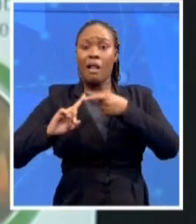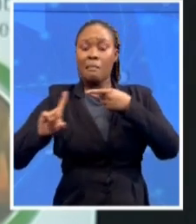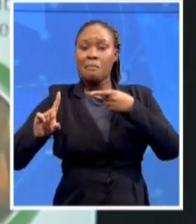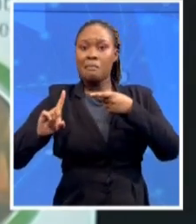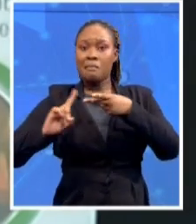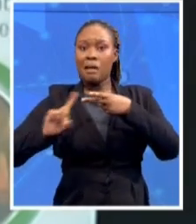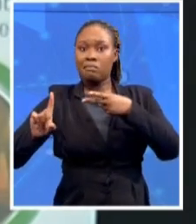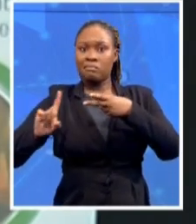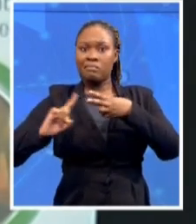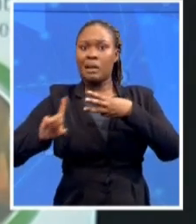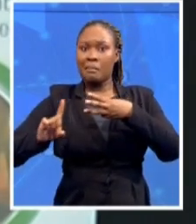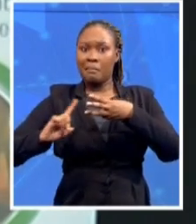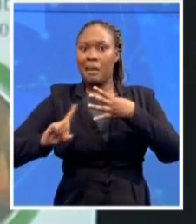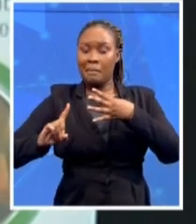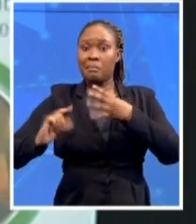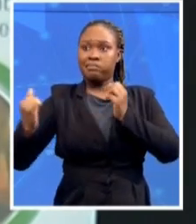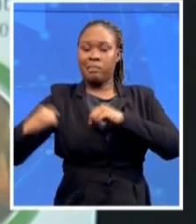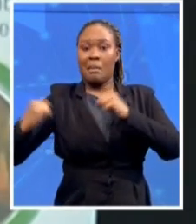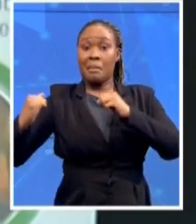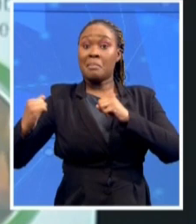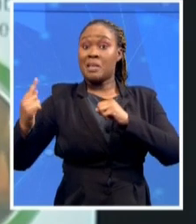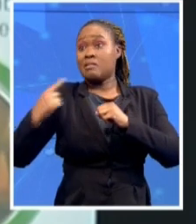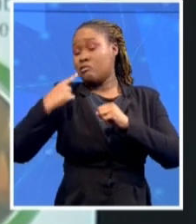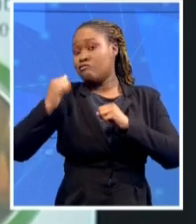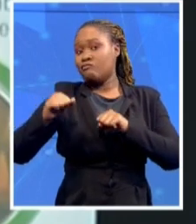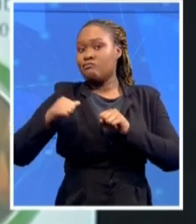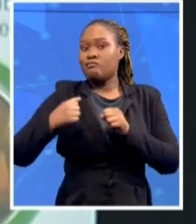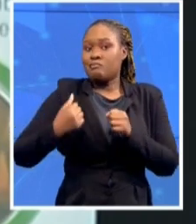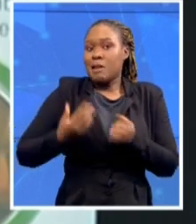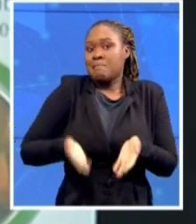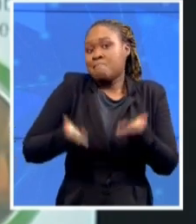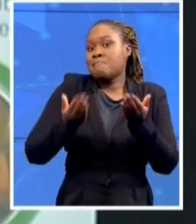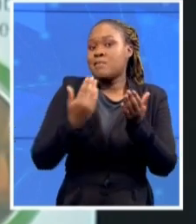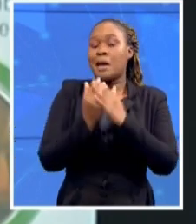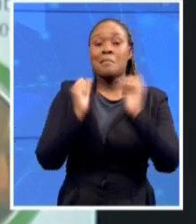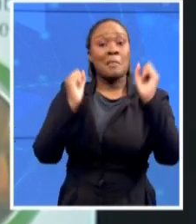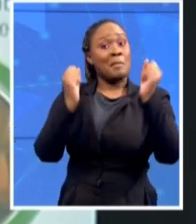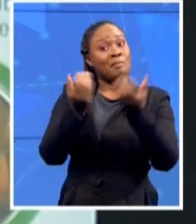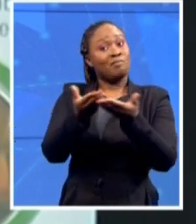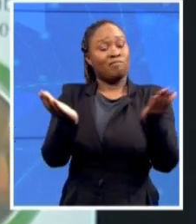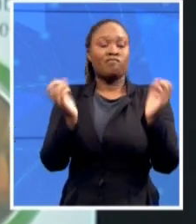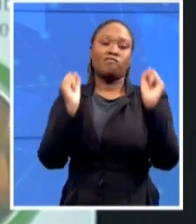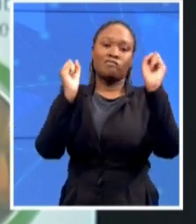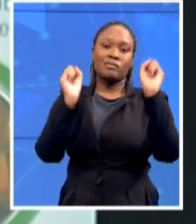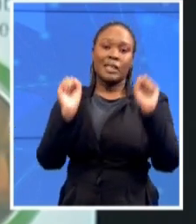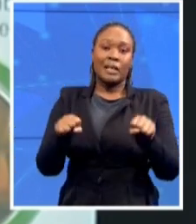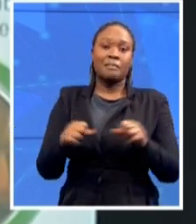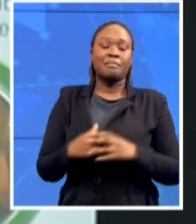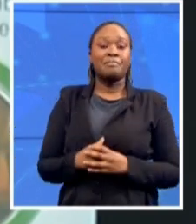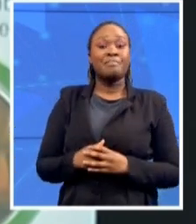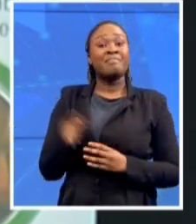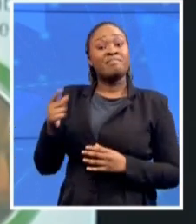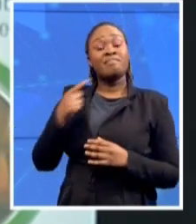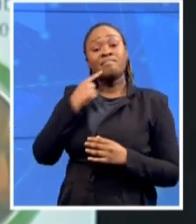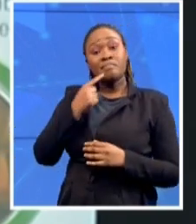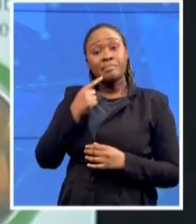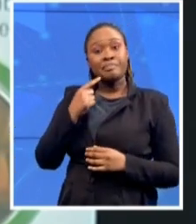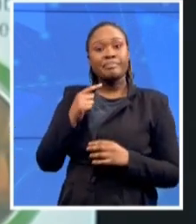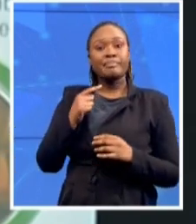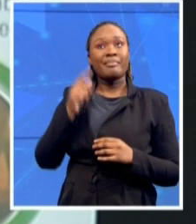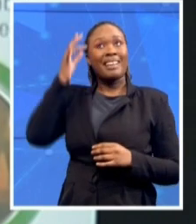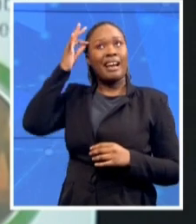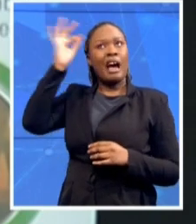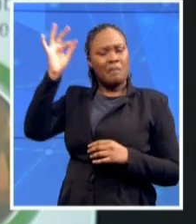public. His view is that the national government is committed to fully opening the way for municipalities' procurement of